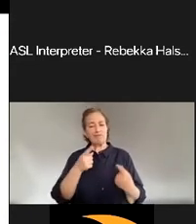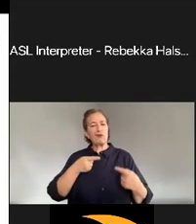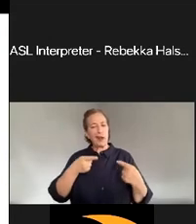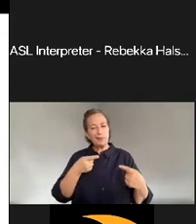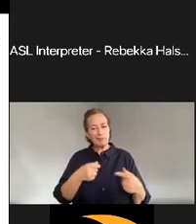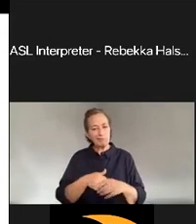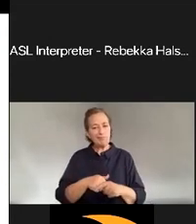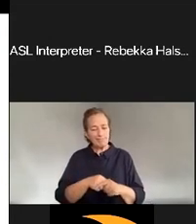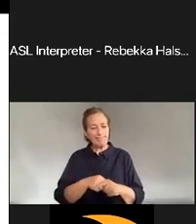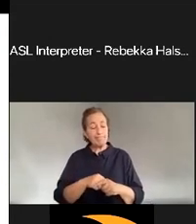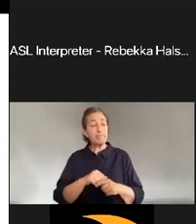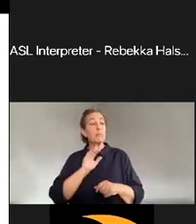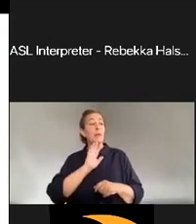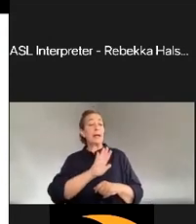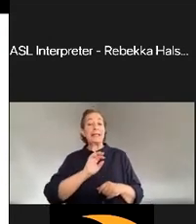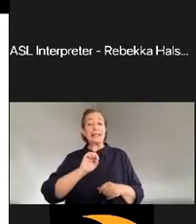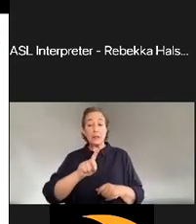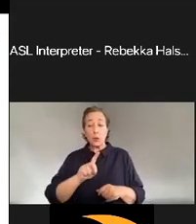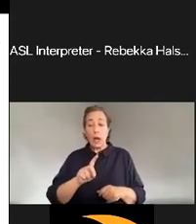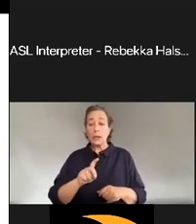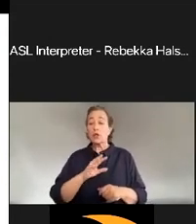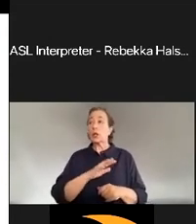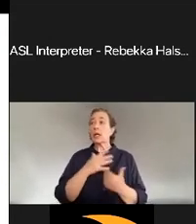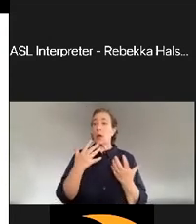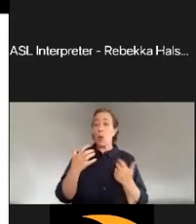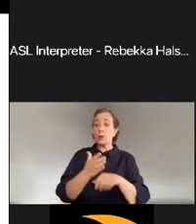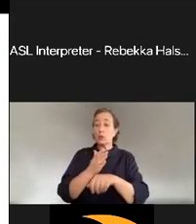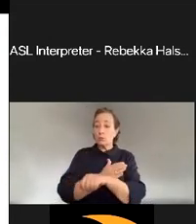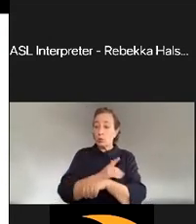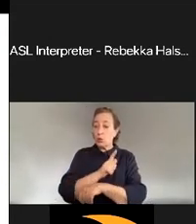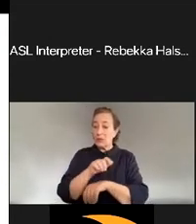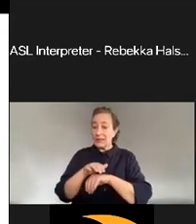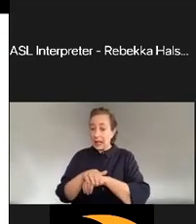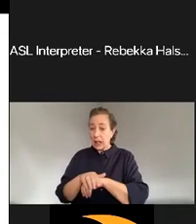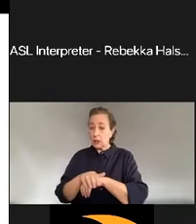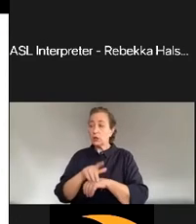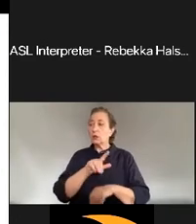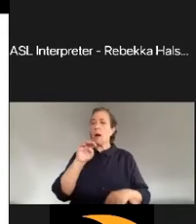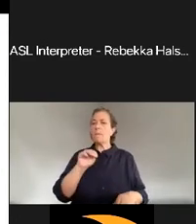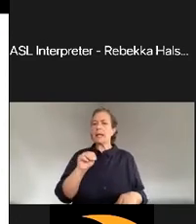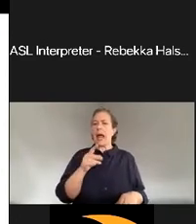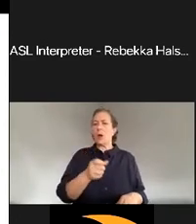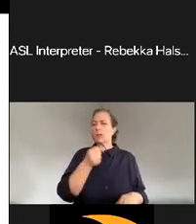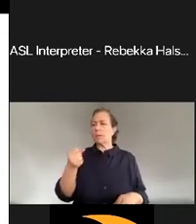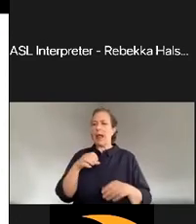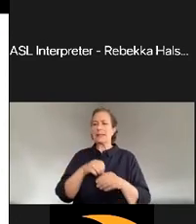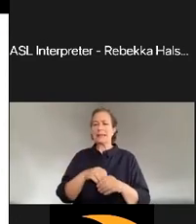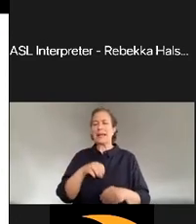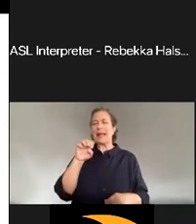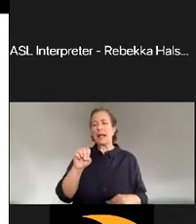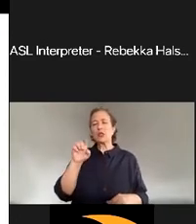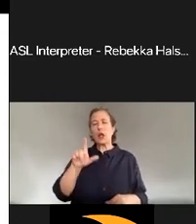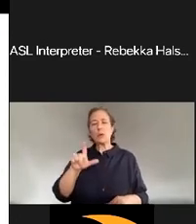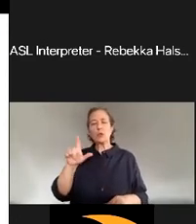As part of his education and with the goal of improving his English, Mateo has been placed in an English language learner